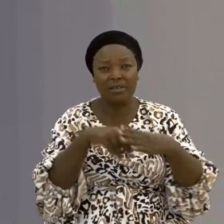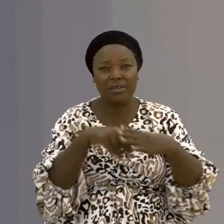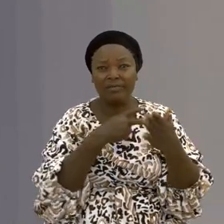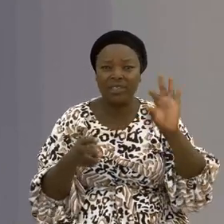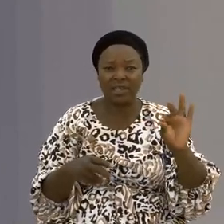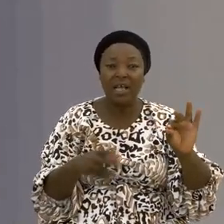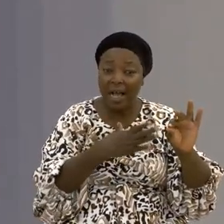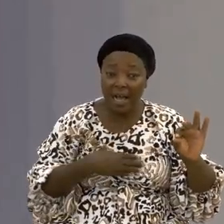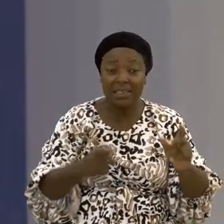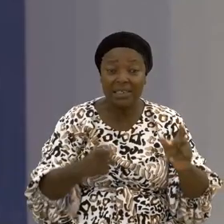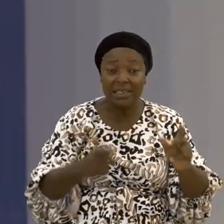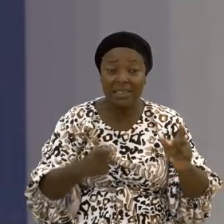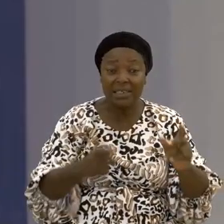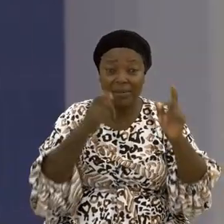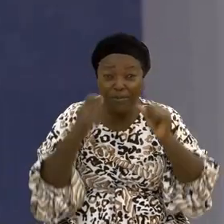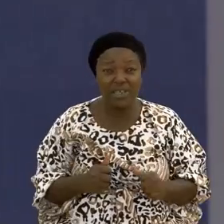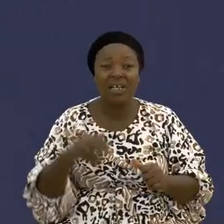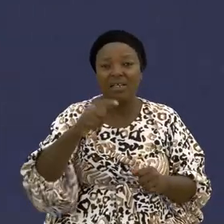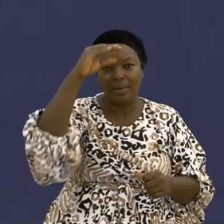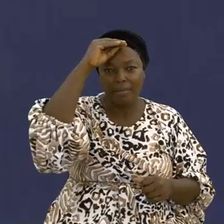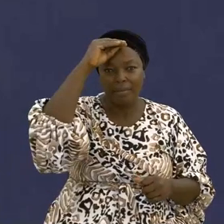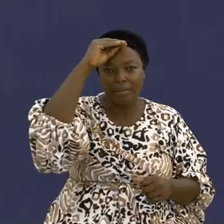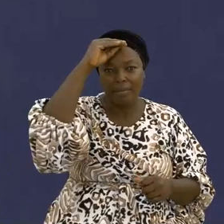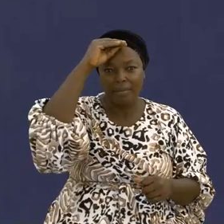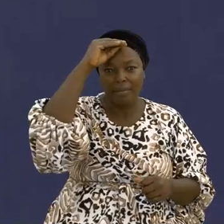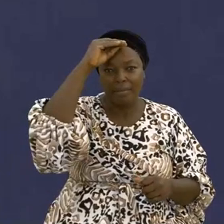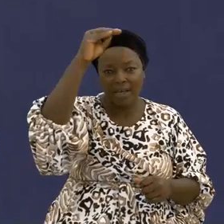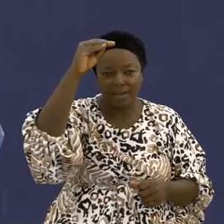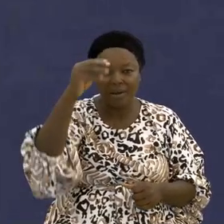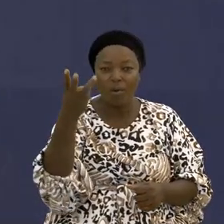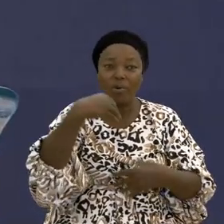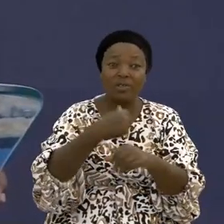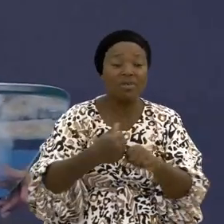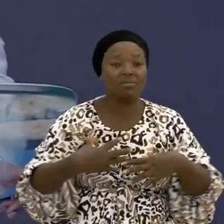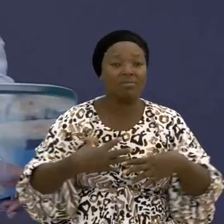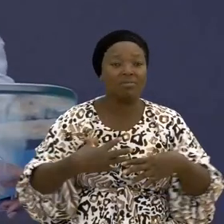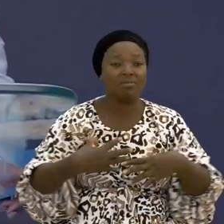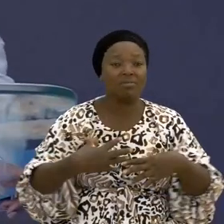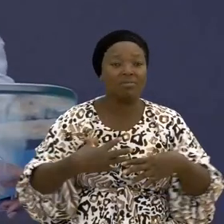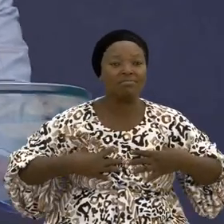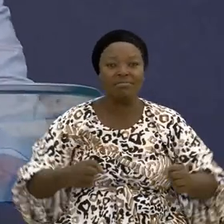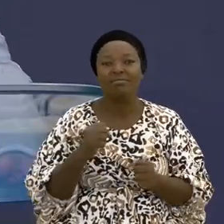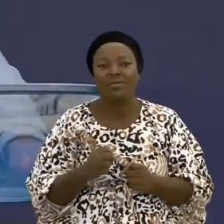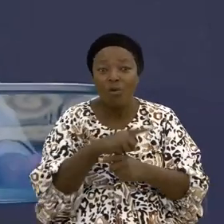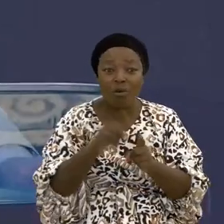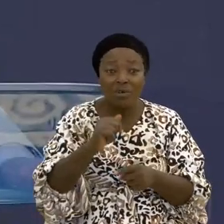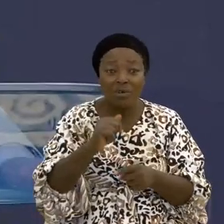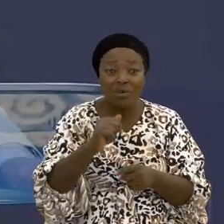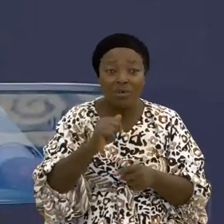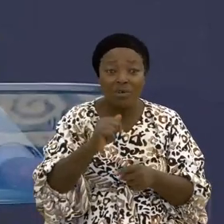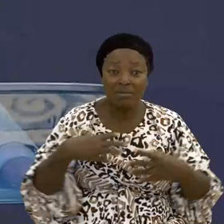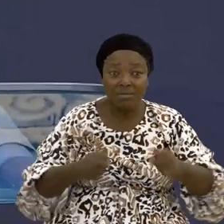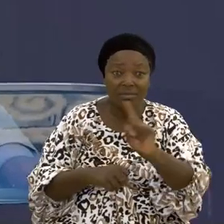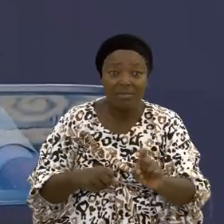9, and immediately the man was made whole. When are you going to be made whole?